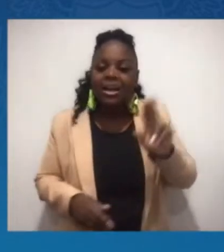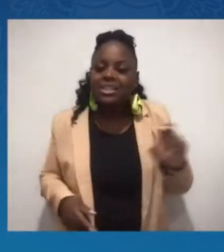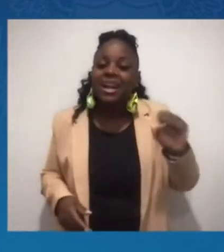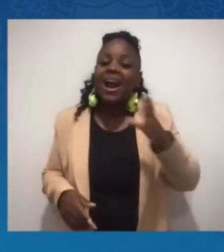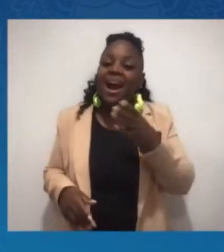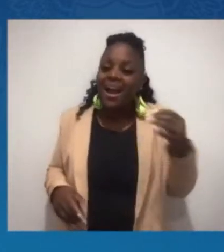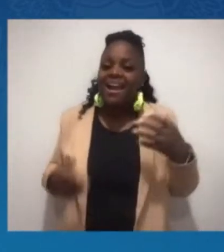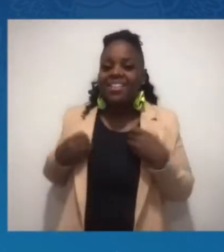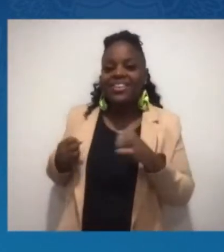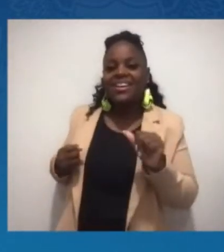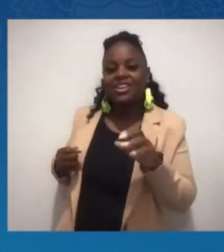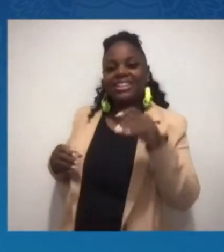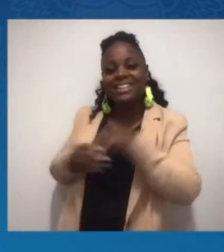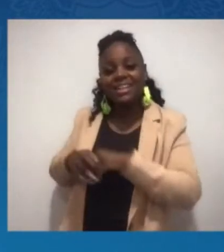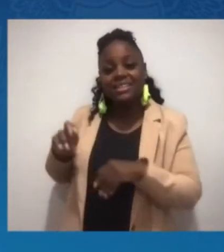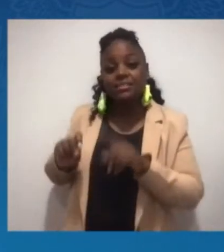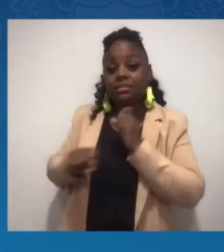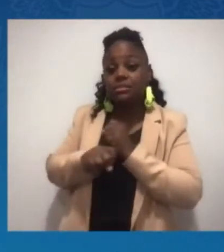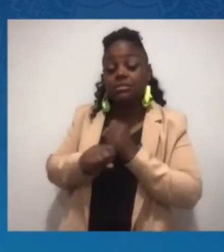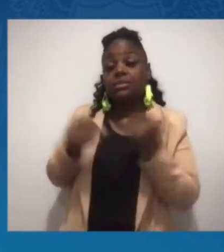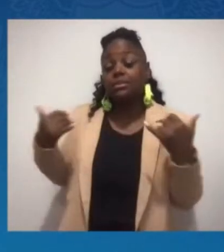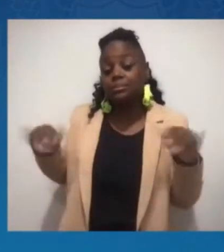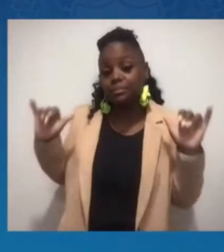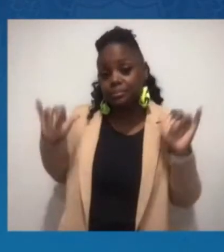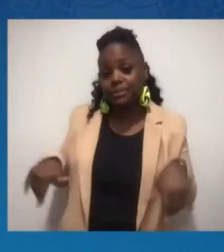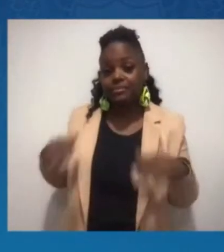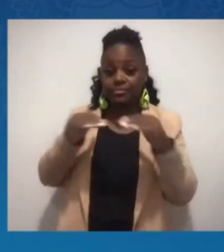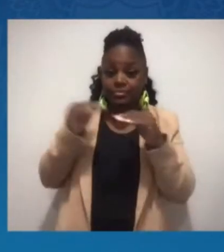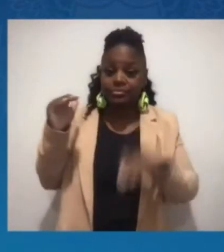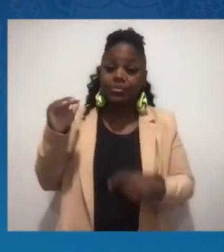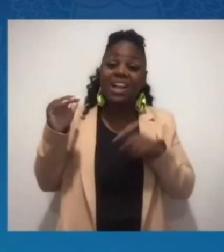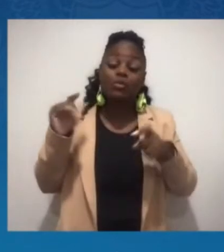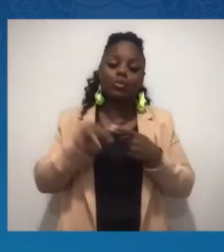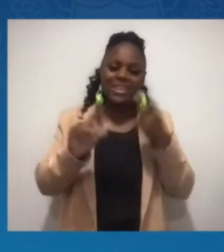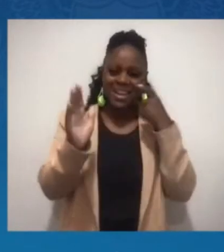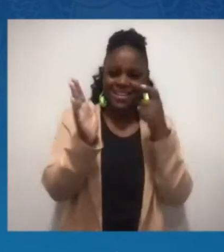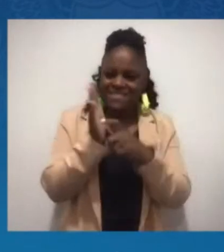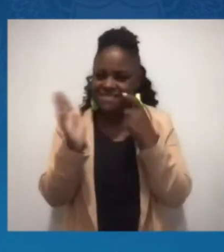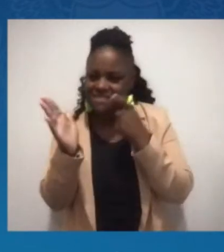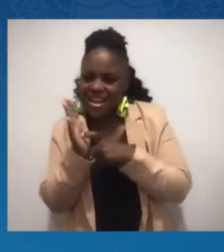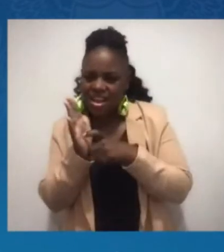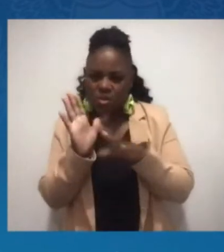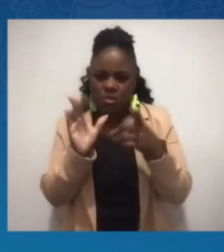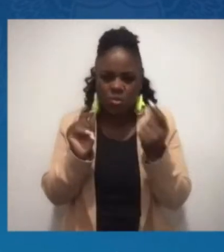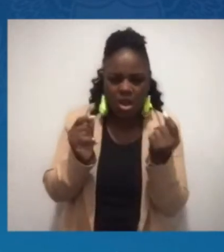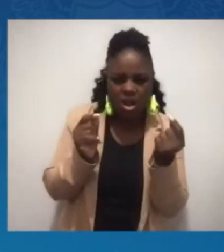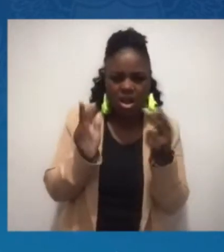need, therefore, to identify, articulate, and address those inequities based on race, based on income,